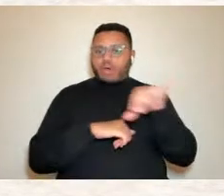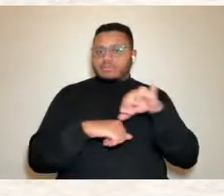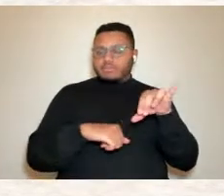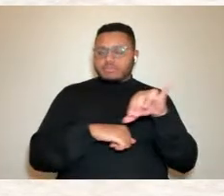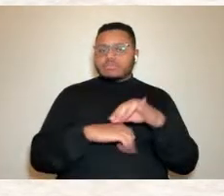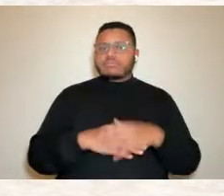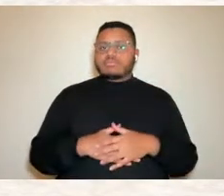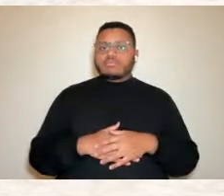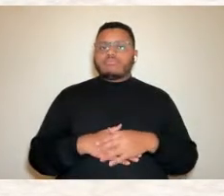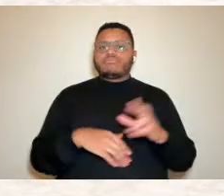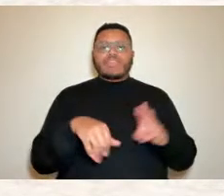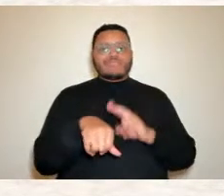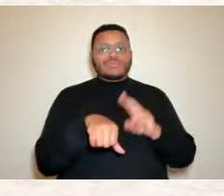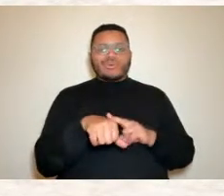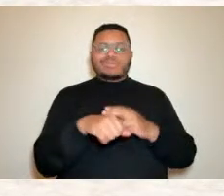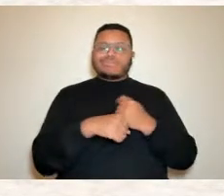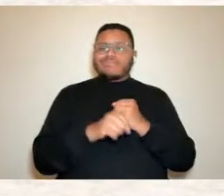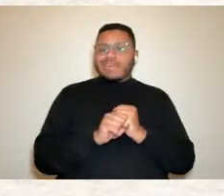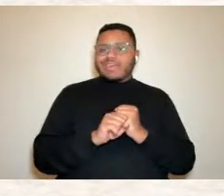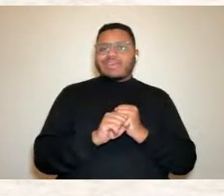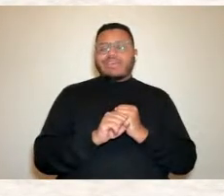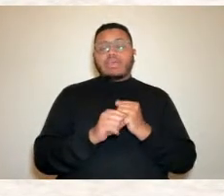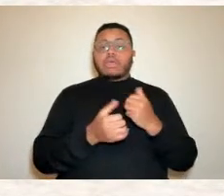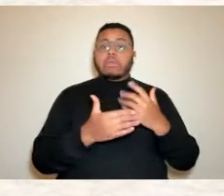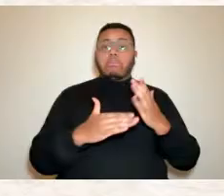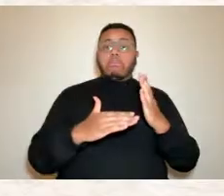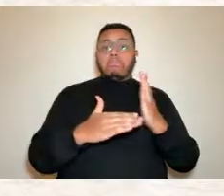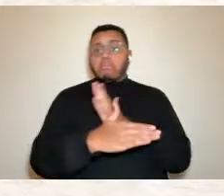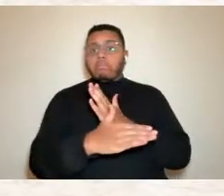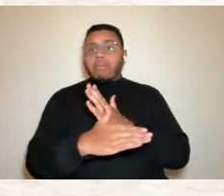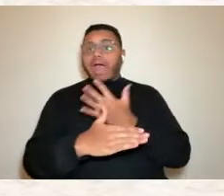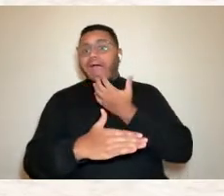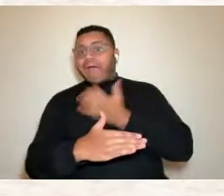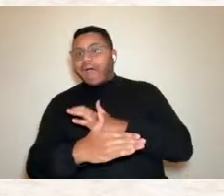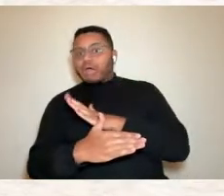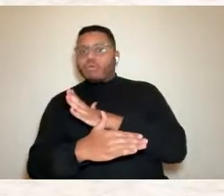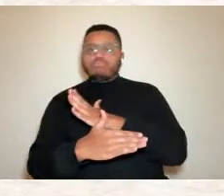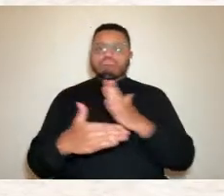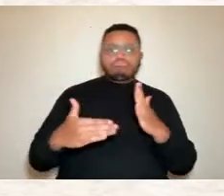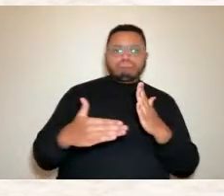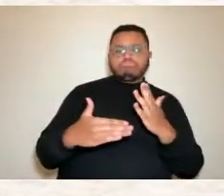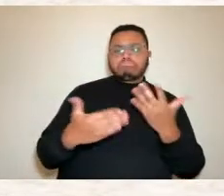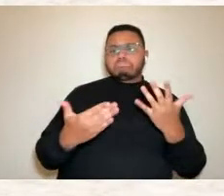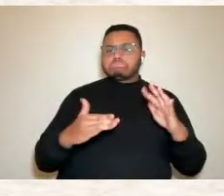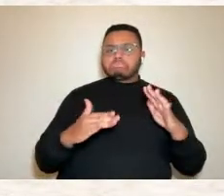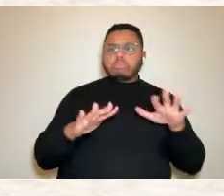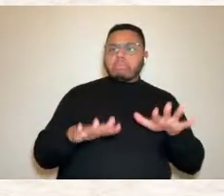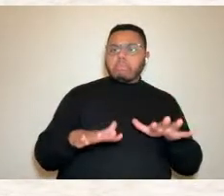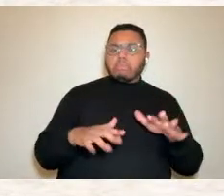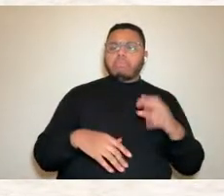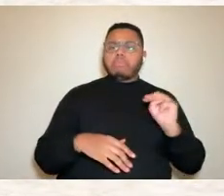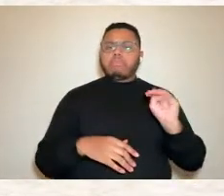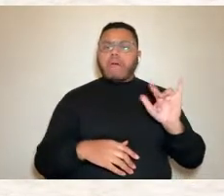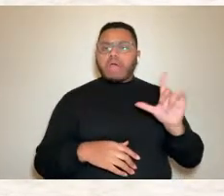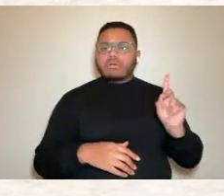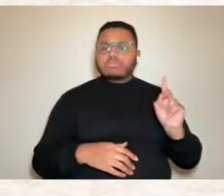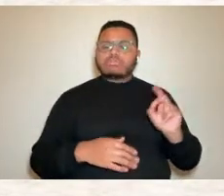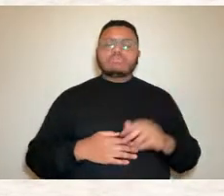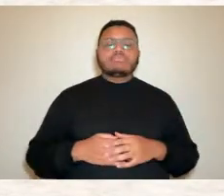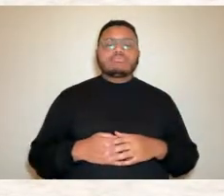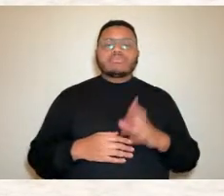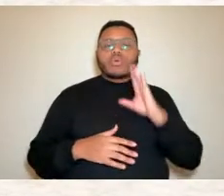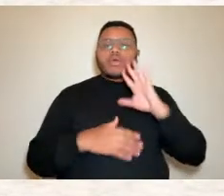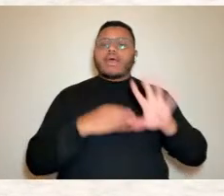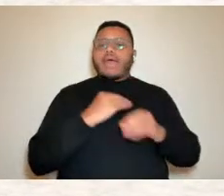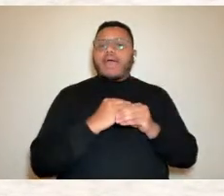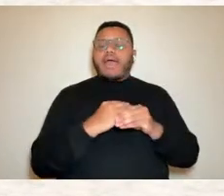and of course, make it as hot or as not as you'd like. And then I'm gonna add a little bit of